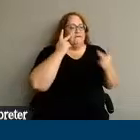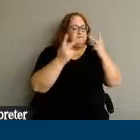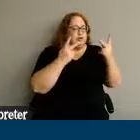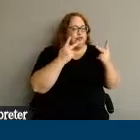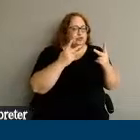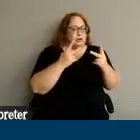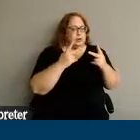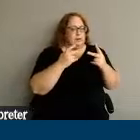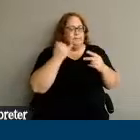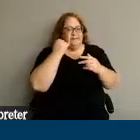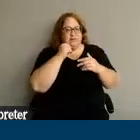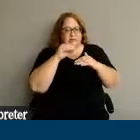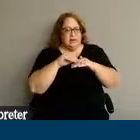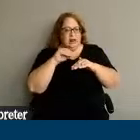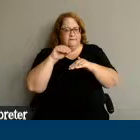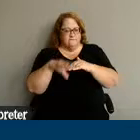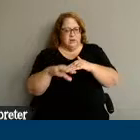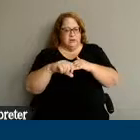area.